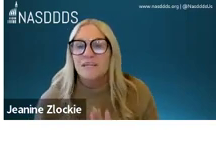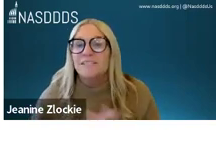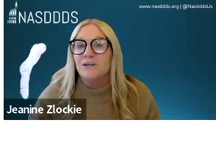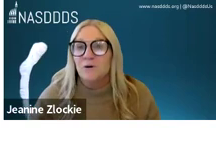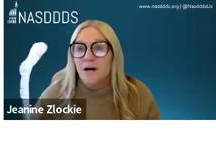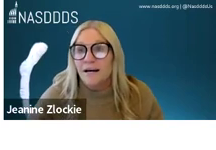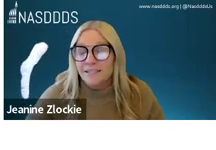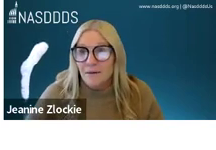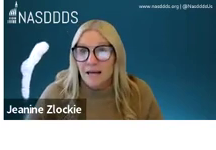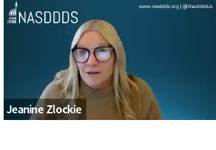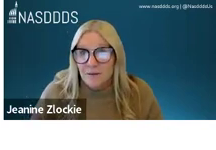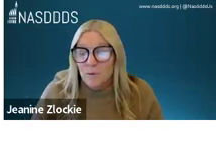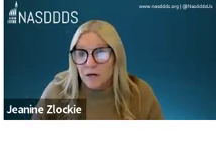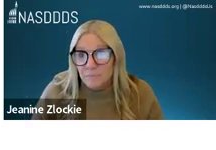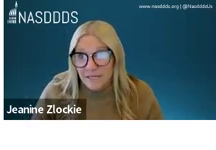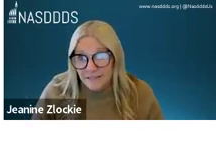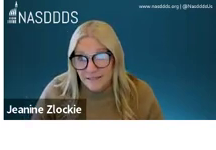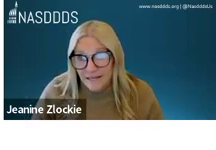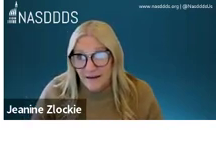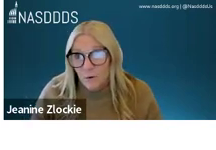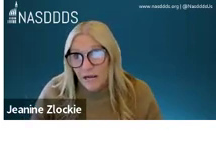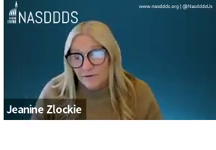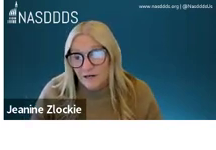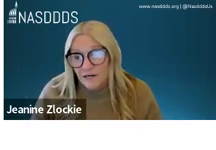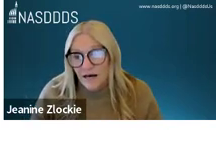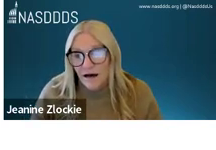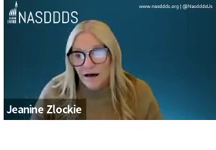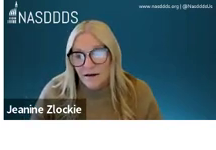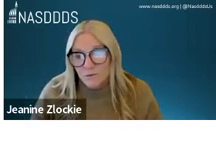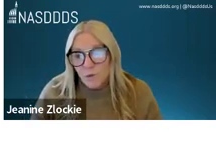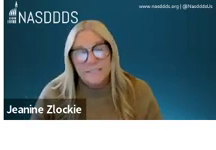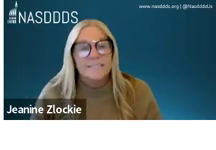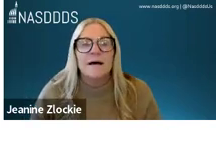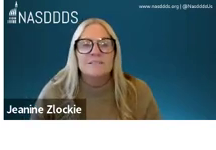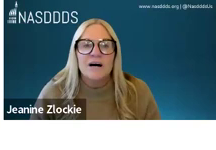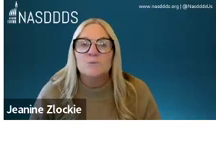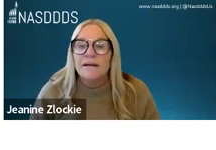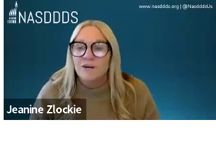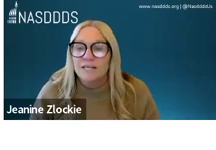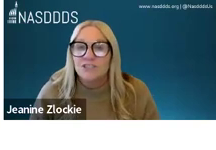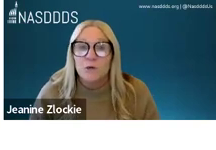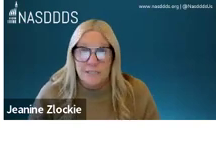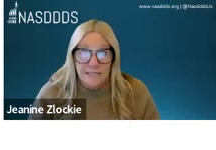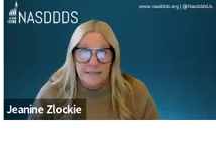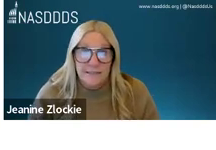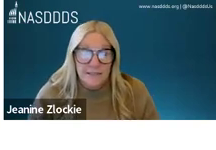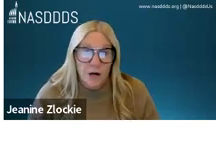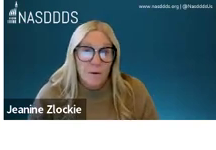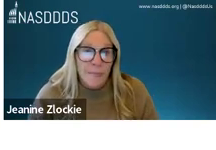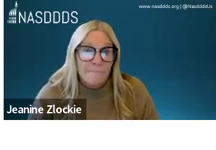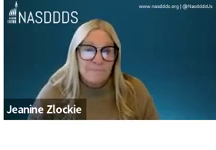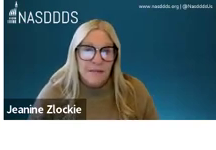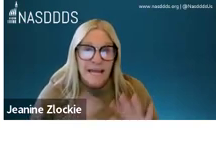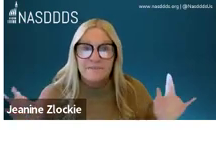We're going to move into some other important pieces of a waiver, what CMS calls waiver assurances.